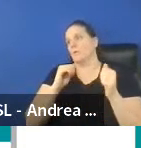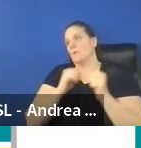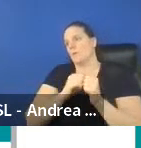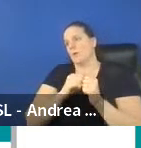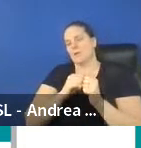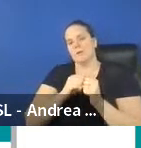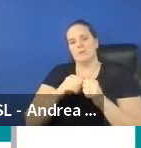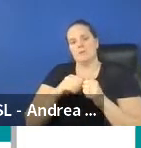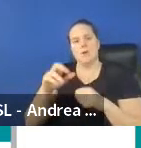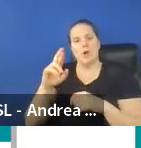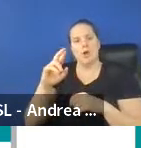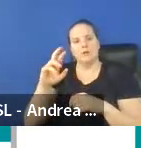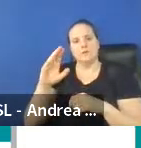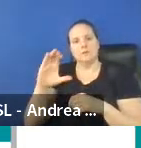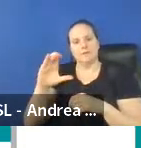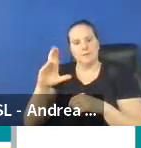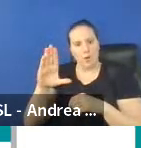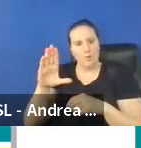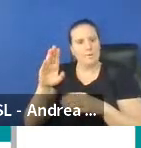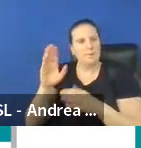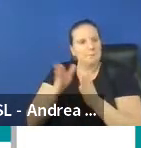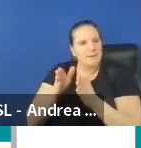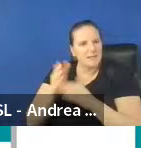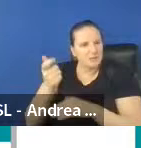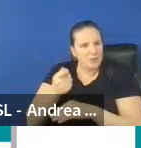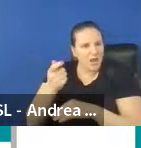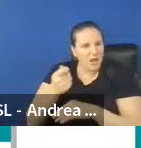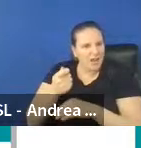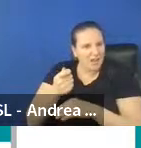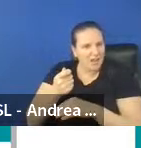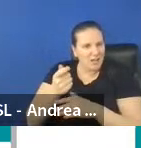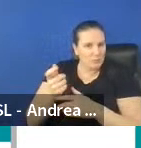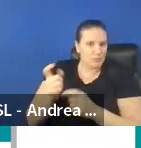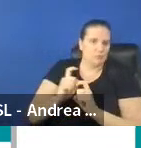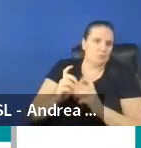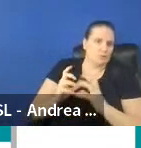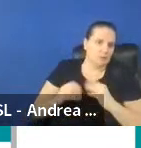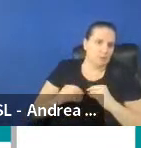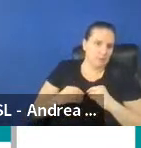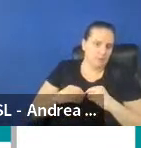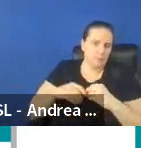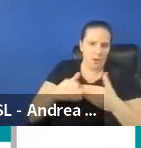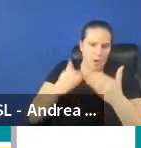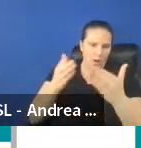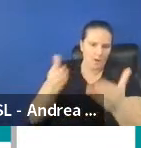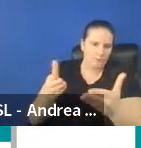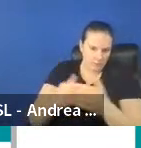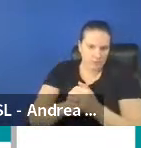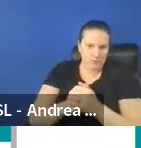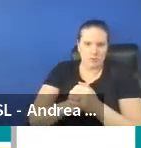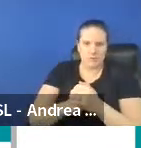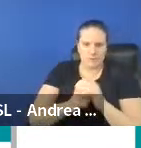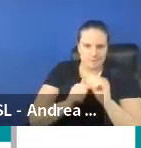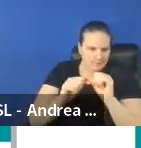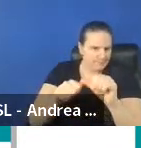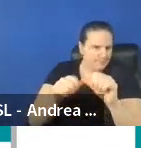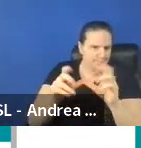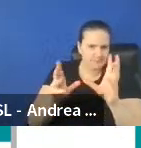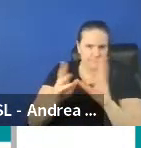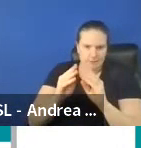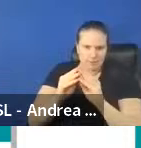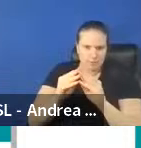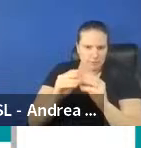our CBO mini grant recipients, and we're able to offer affinity sessions specific